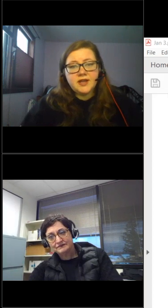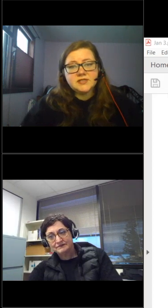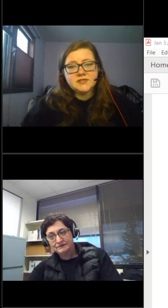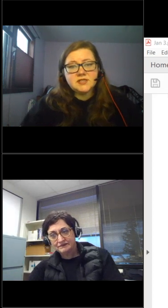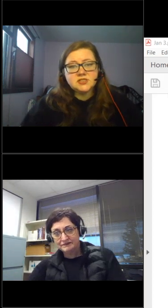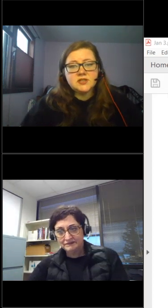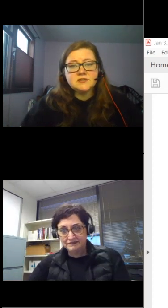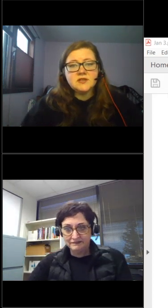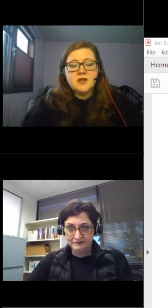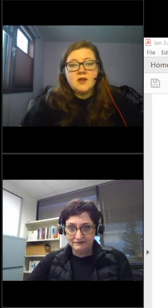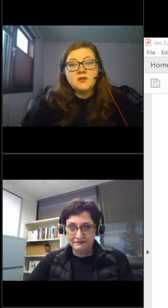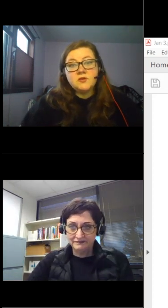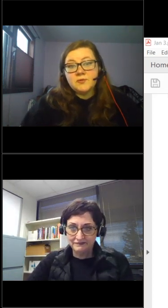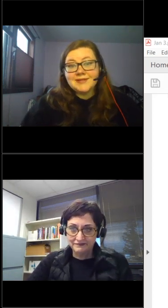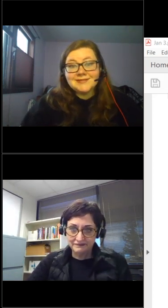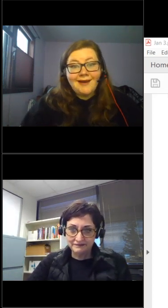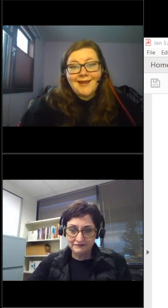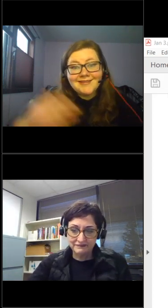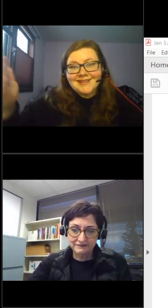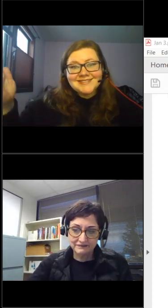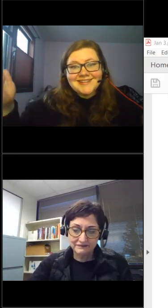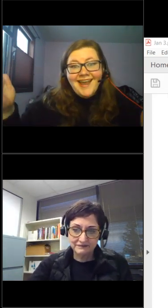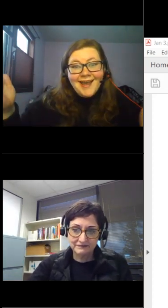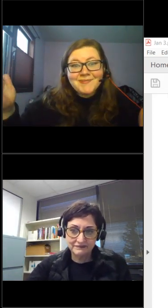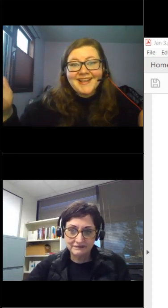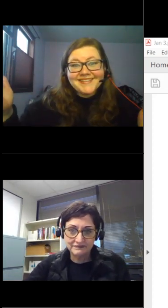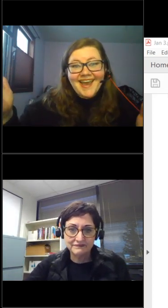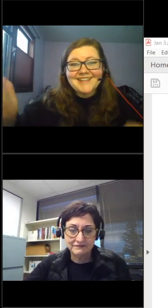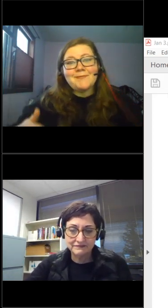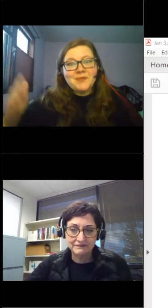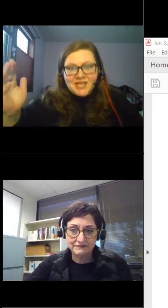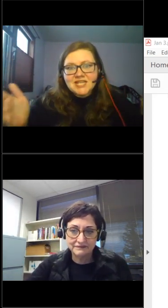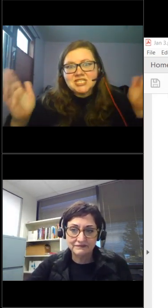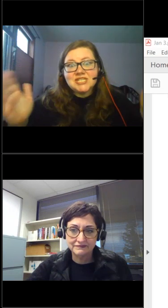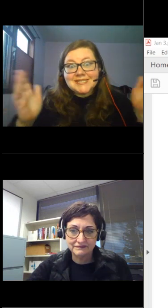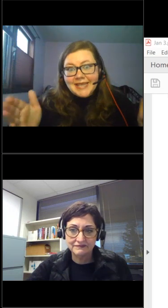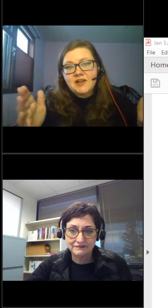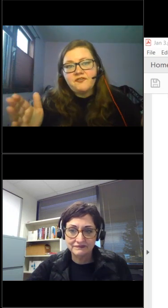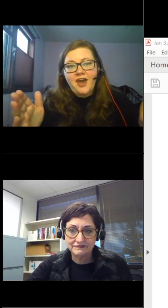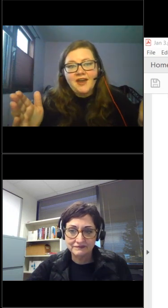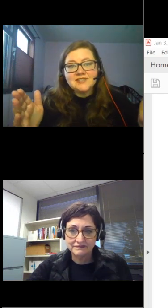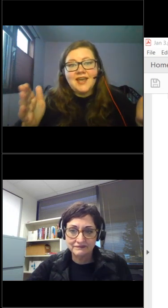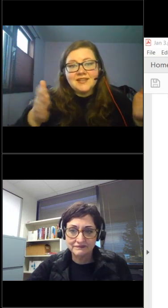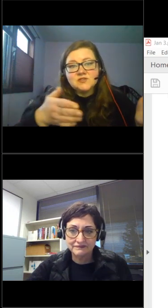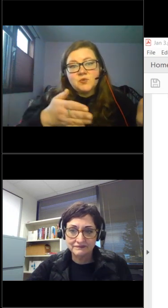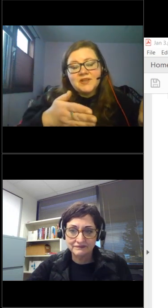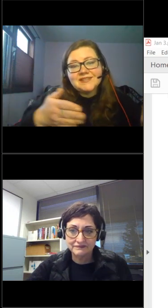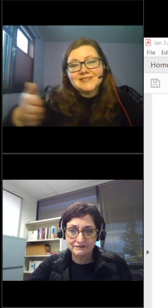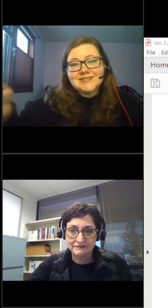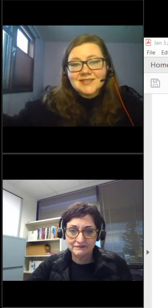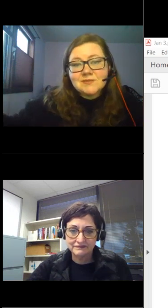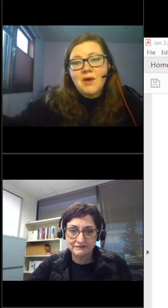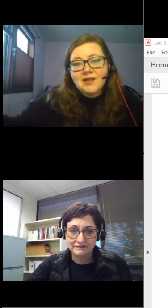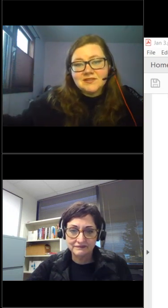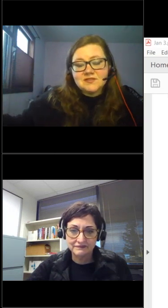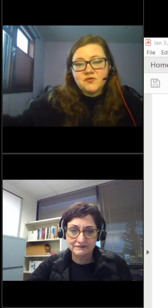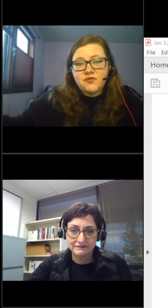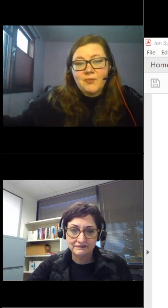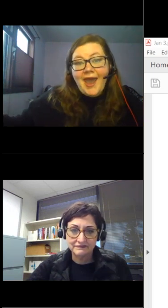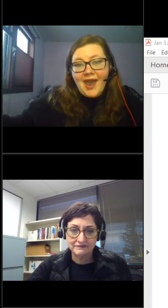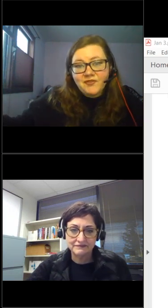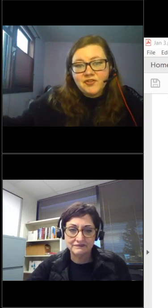your attestations. It's not happening yet. The PHE is in effect, and this will be 6